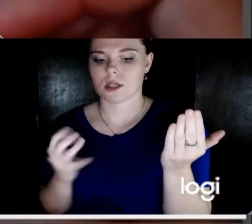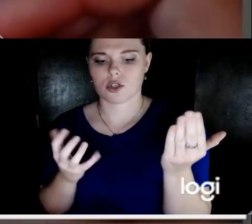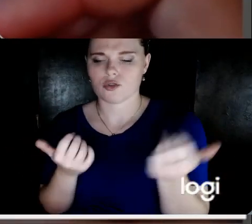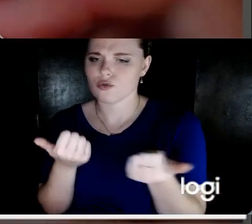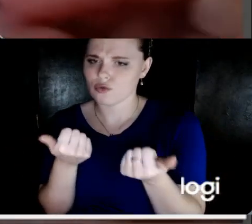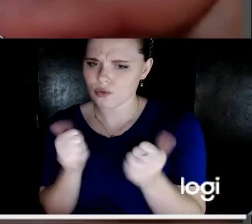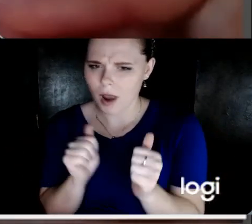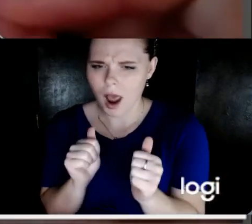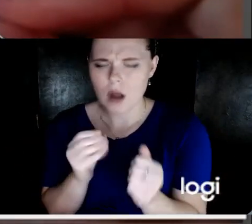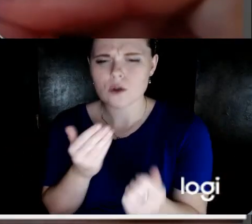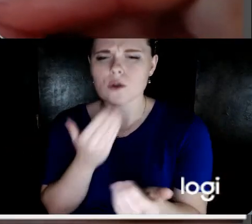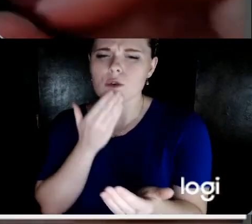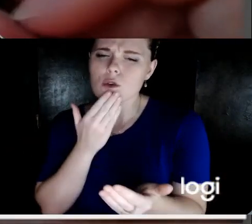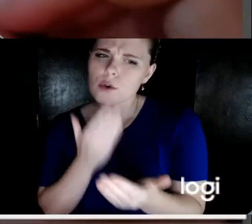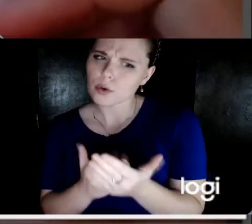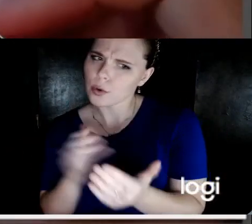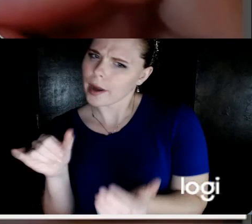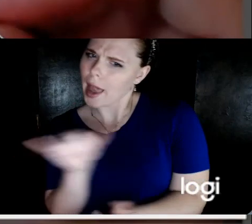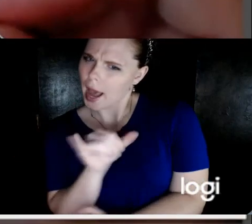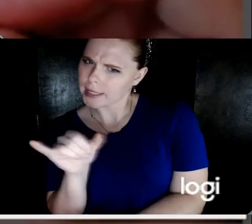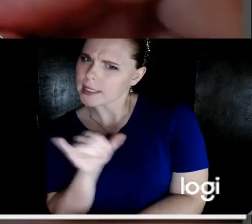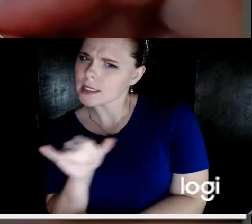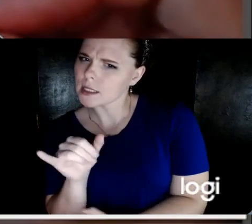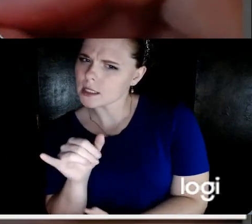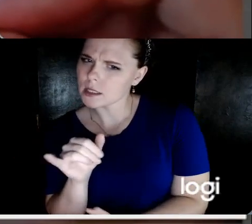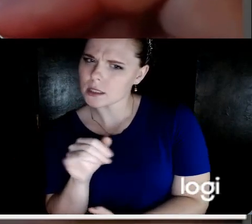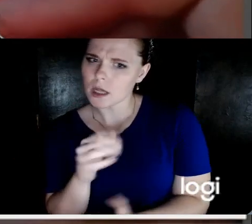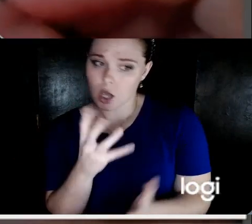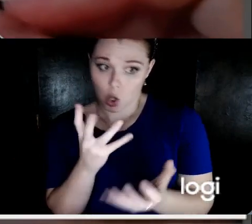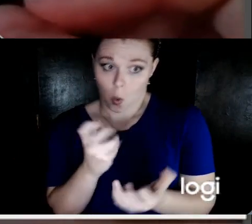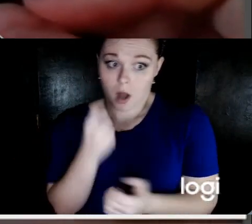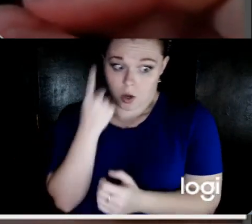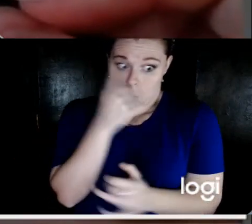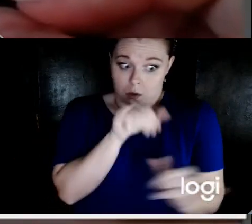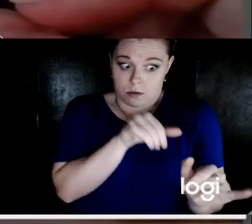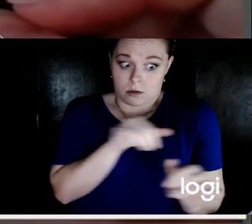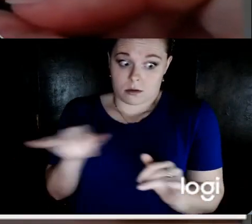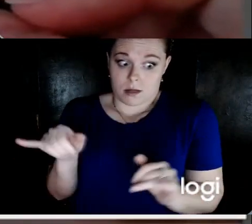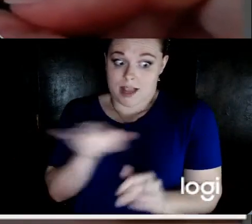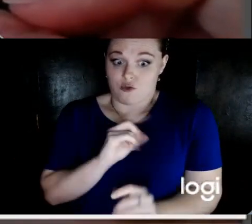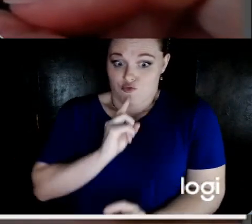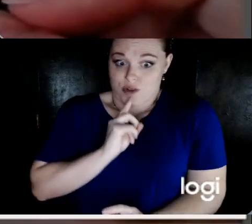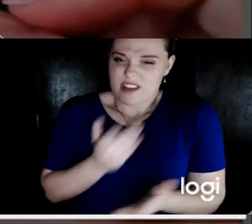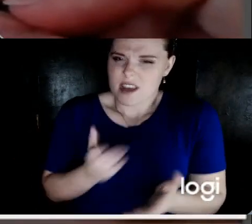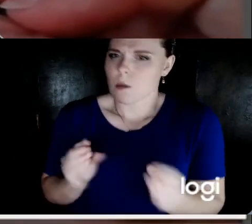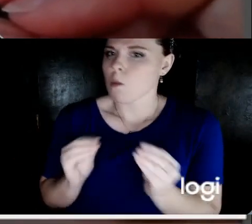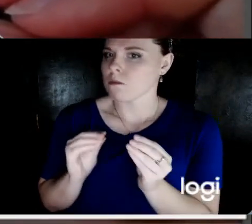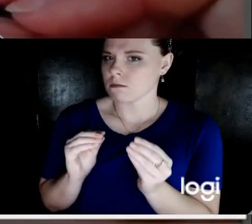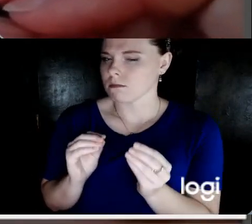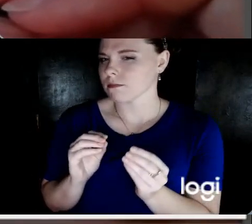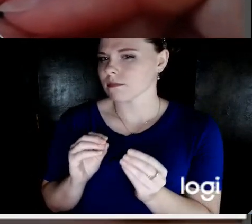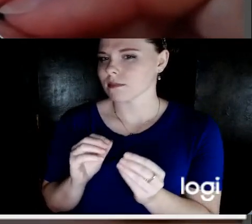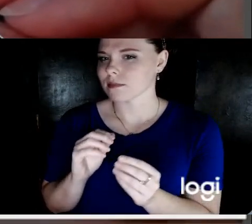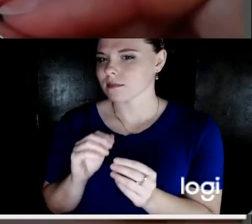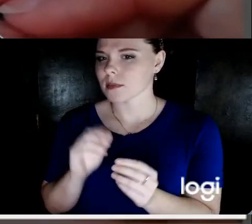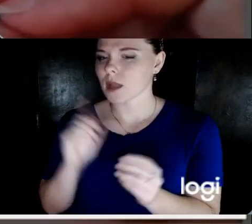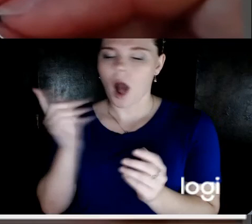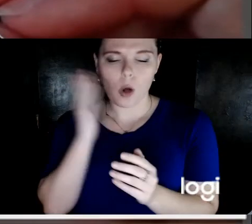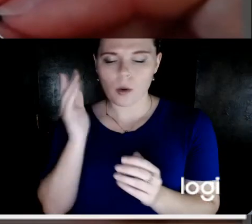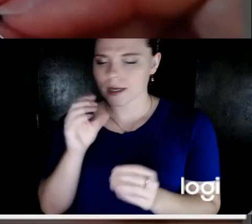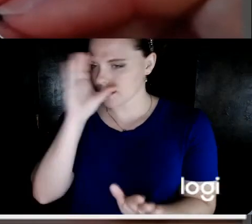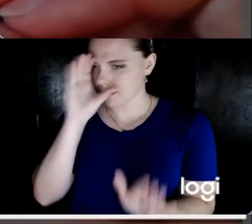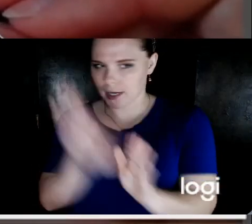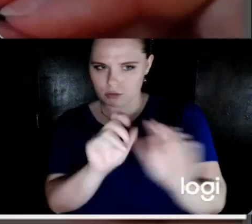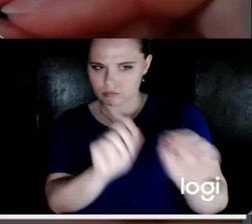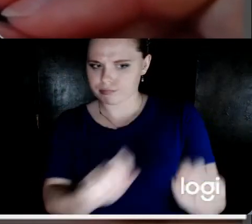get a good likeness. You want what you're drawing to look like the real thing or more convincing. Then always pull up a photo